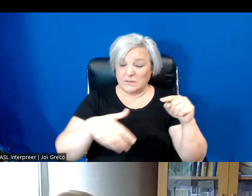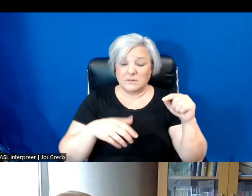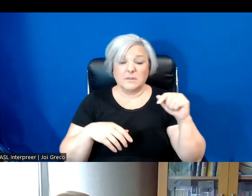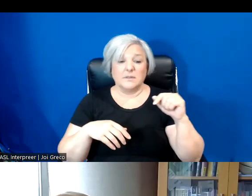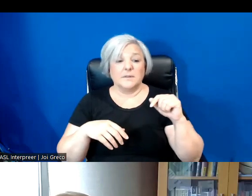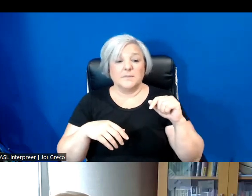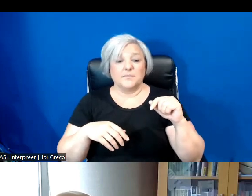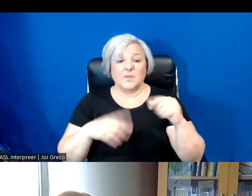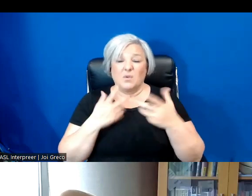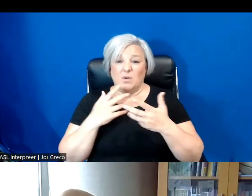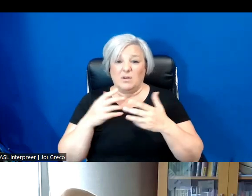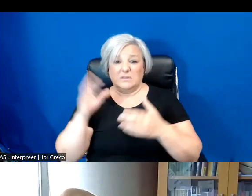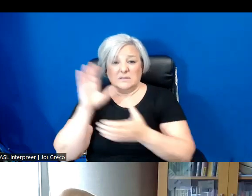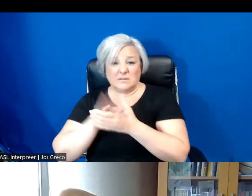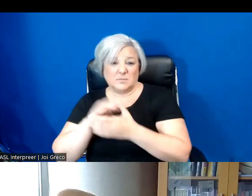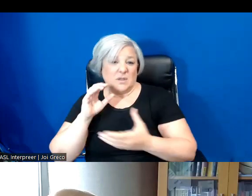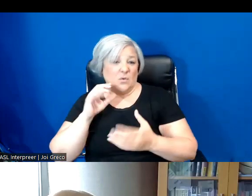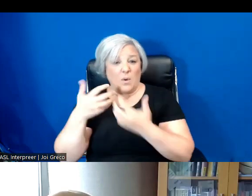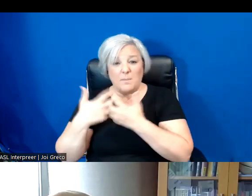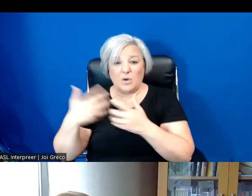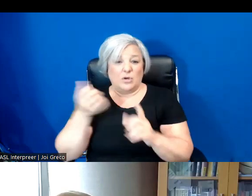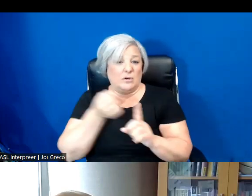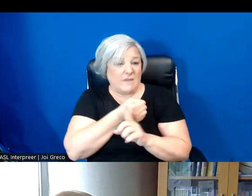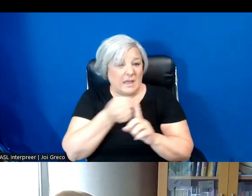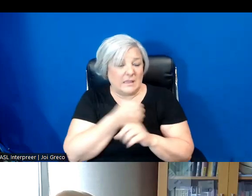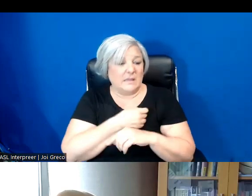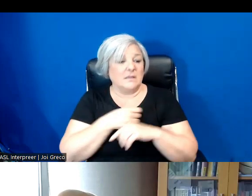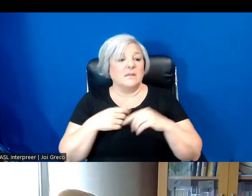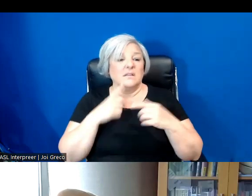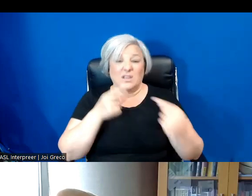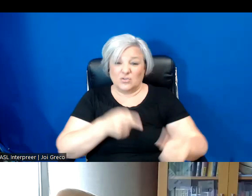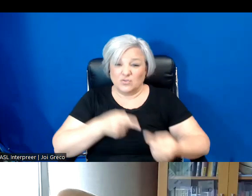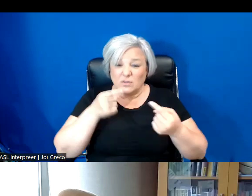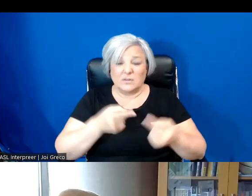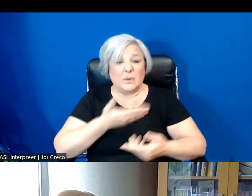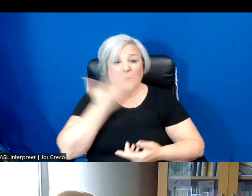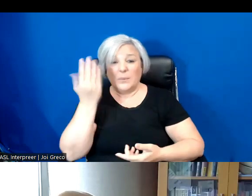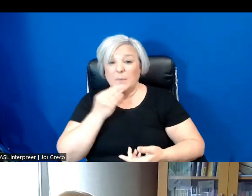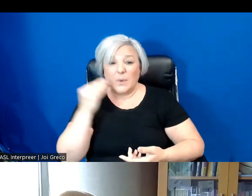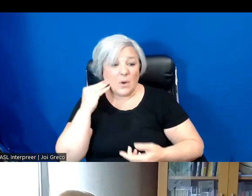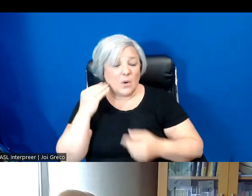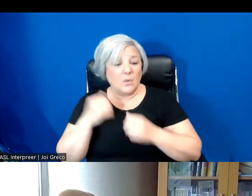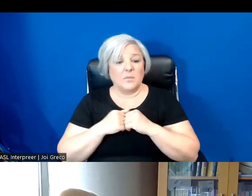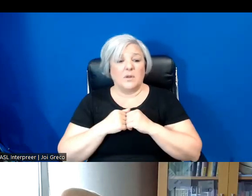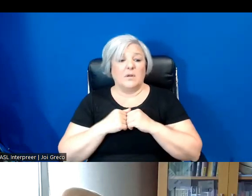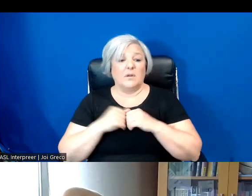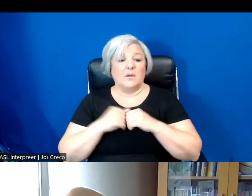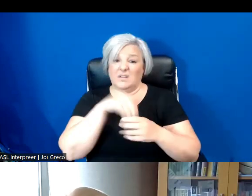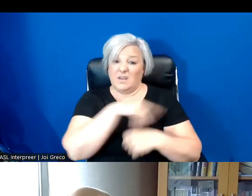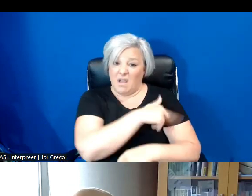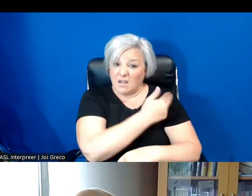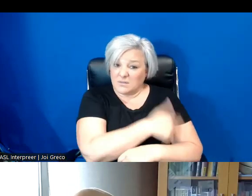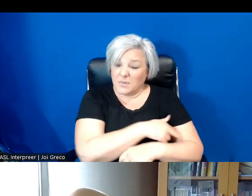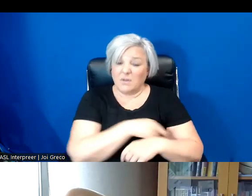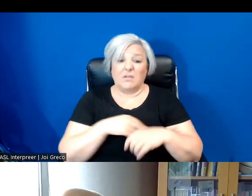she was treated violently or threatened, if they had financial struggles or experienced homelessness, if a family member was hospitalized, if they moved